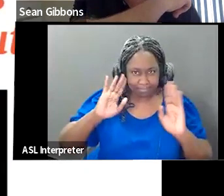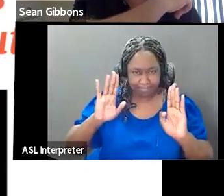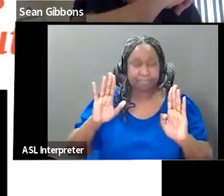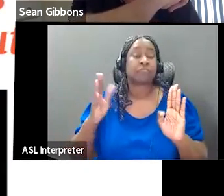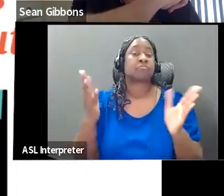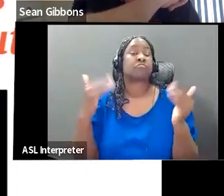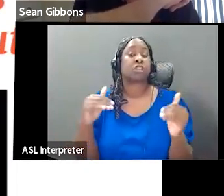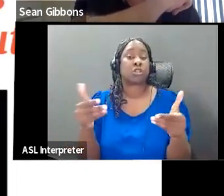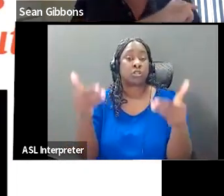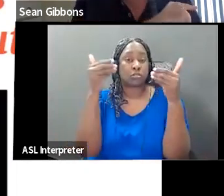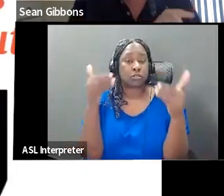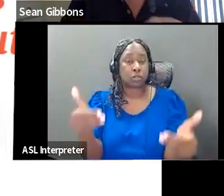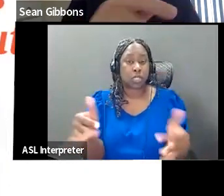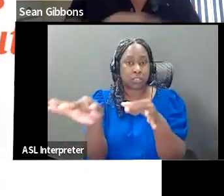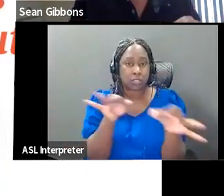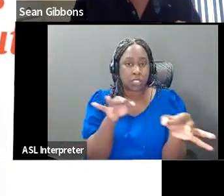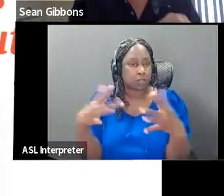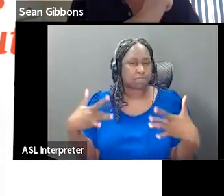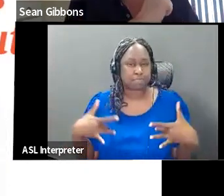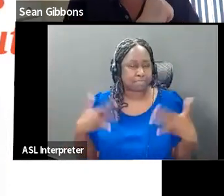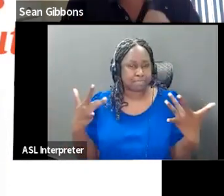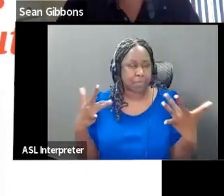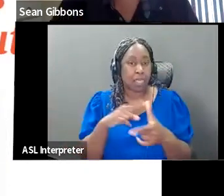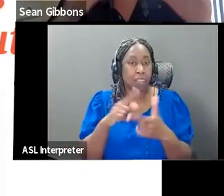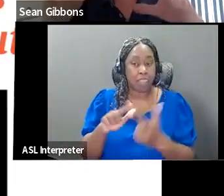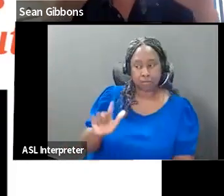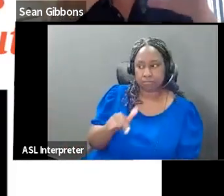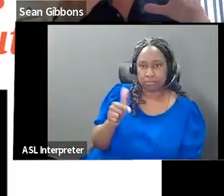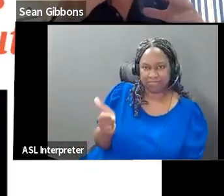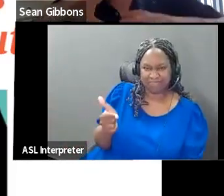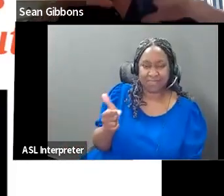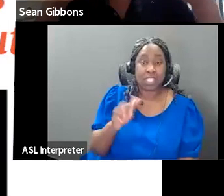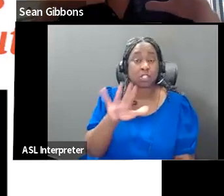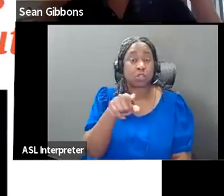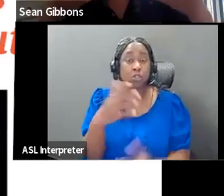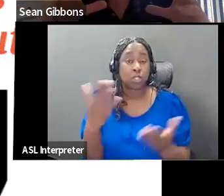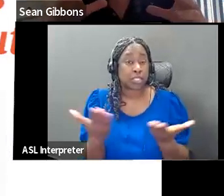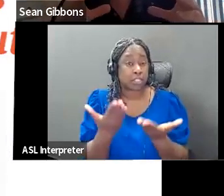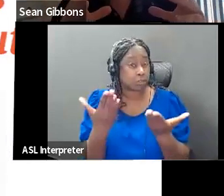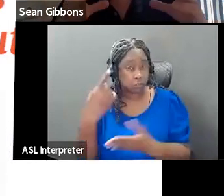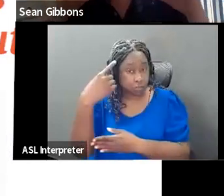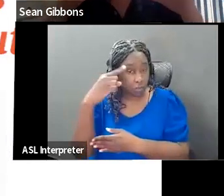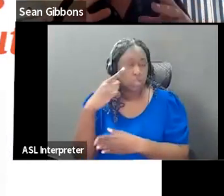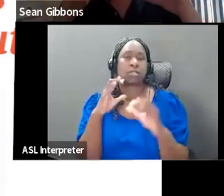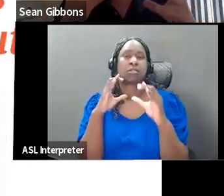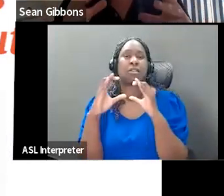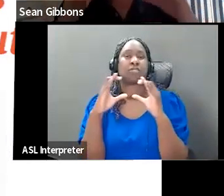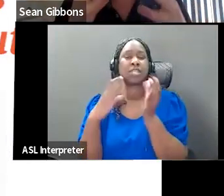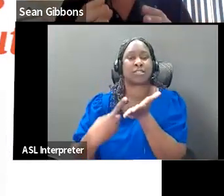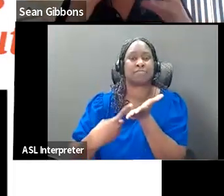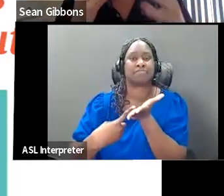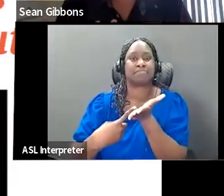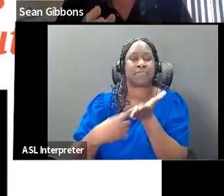couple things we got cooking here at Network HQ, and then I'm going to hand it over to our friends. And you're here, just to remind everybody, you're here for a conversation about how to